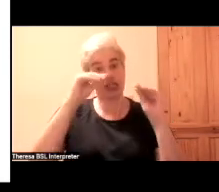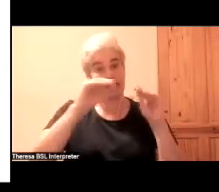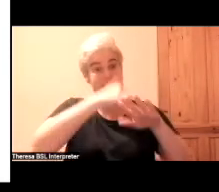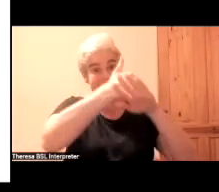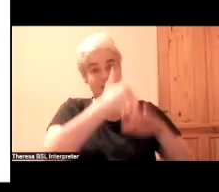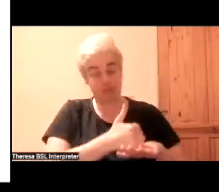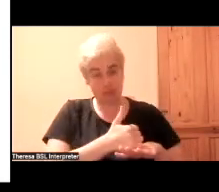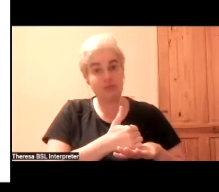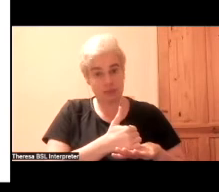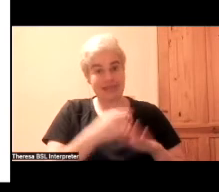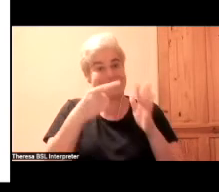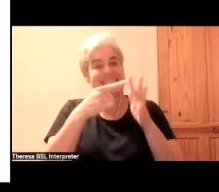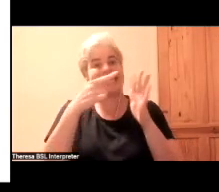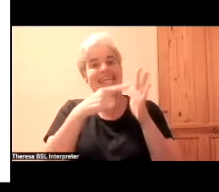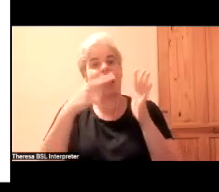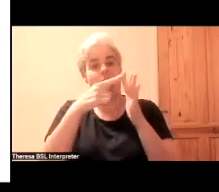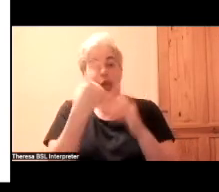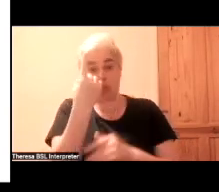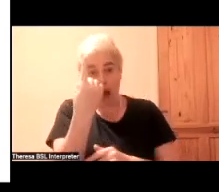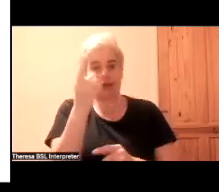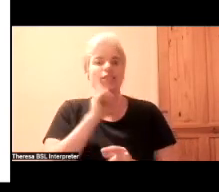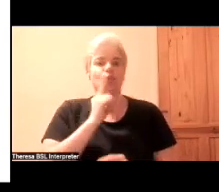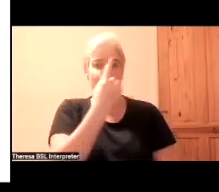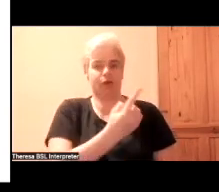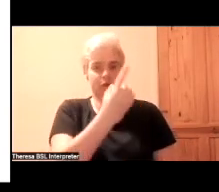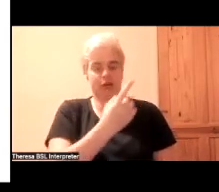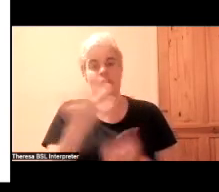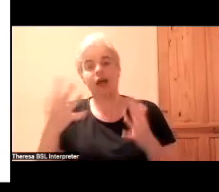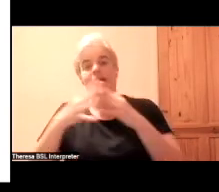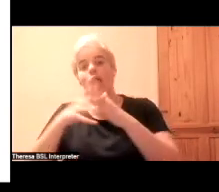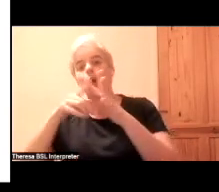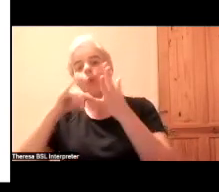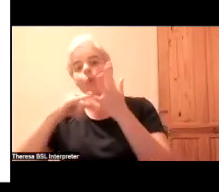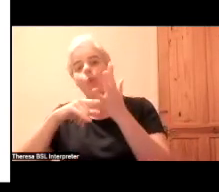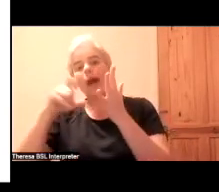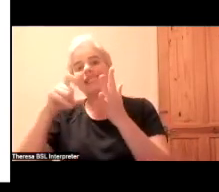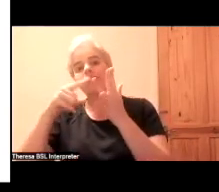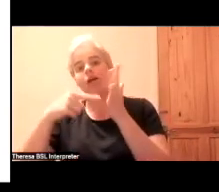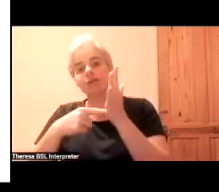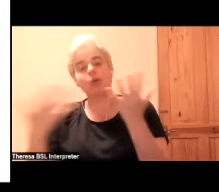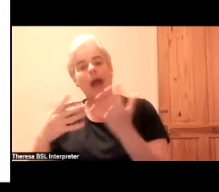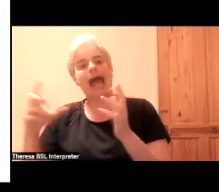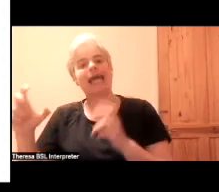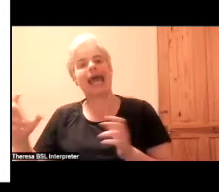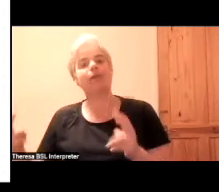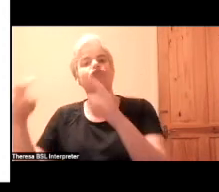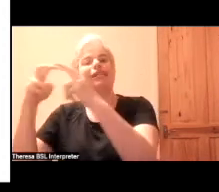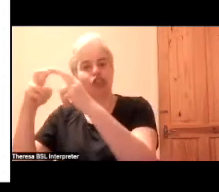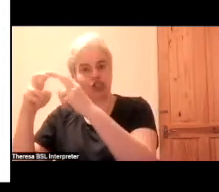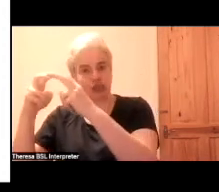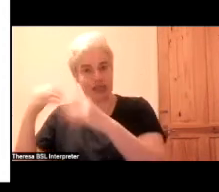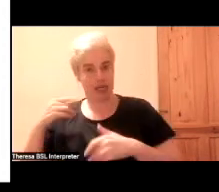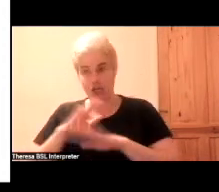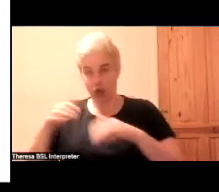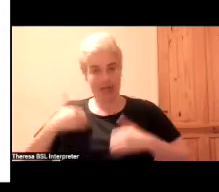institutions, the TEIs, is a woman. That is Westcott in Cambridge. Interestingly, none of the institutions offering